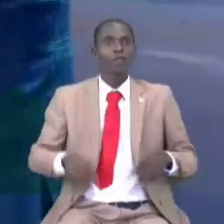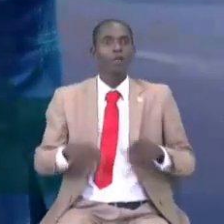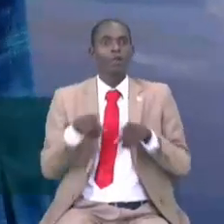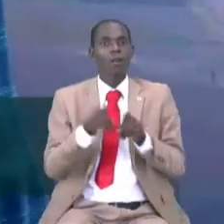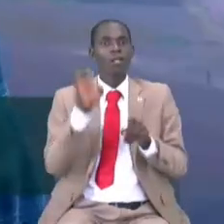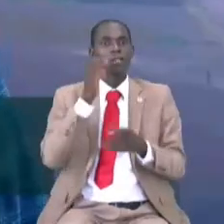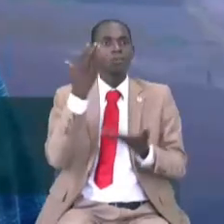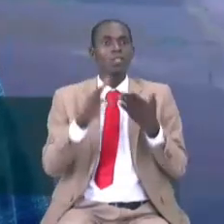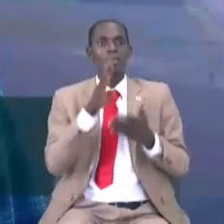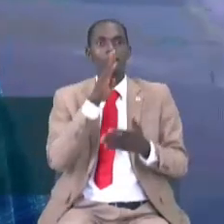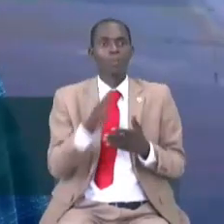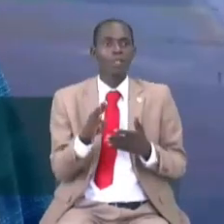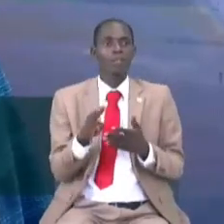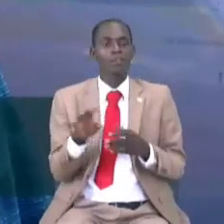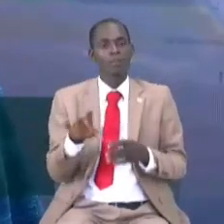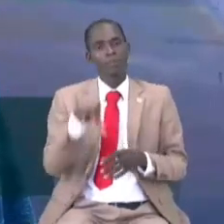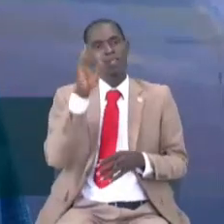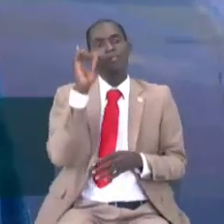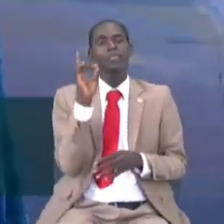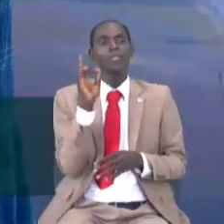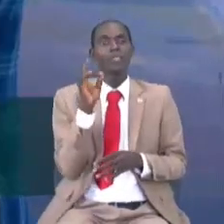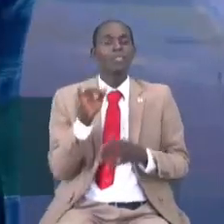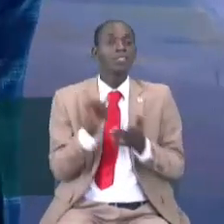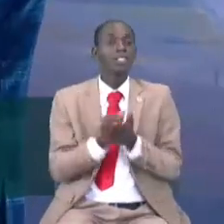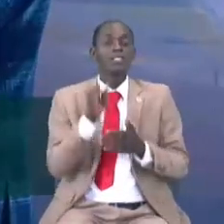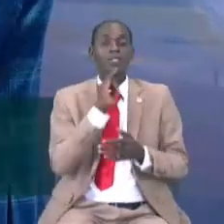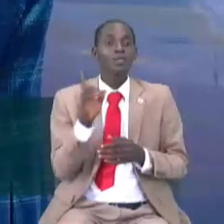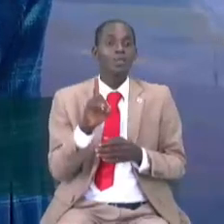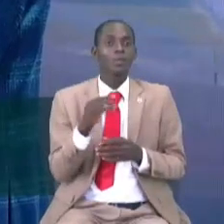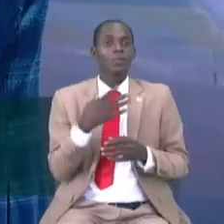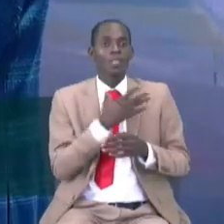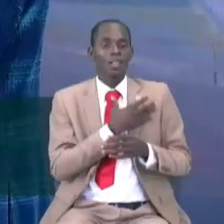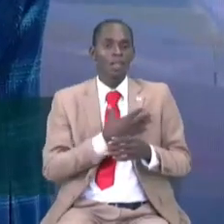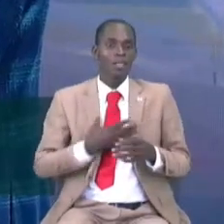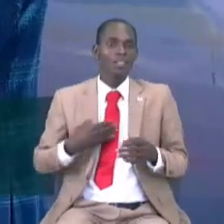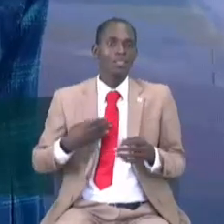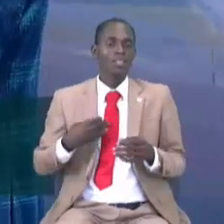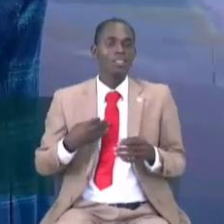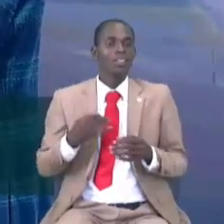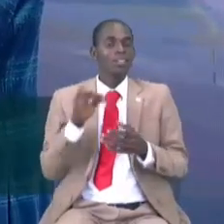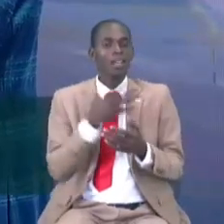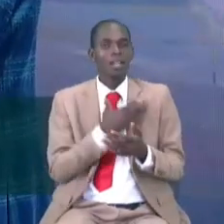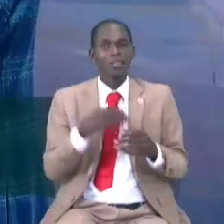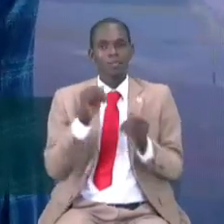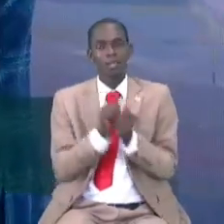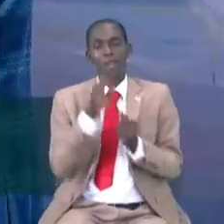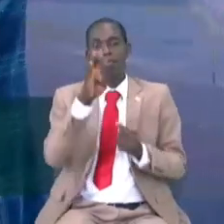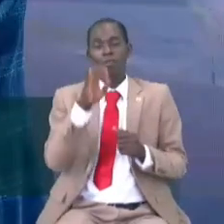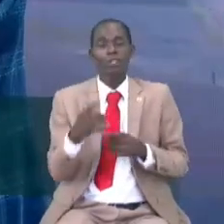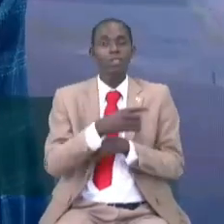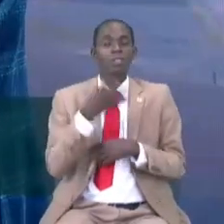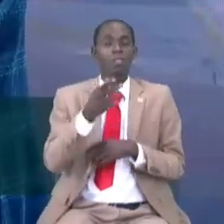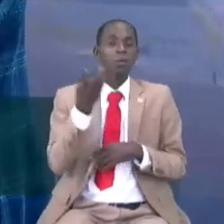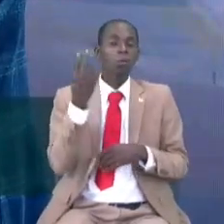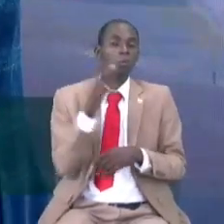that time, within the 40 days, there was no procrastination. I'll do it another time. I'll think